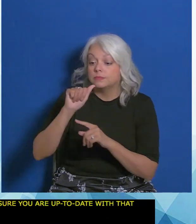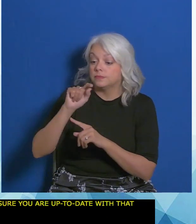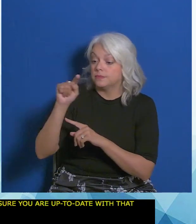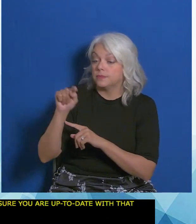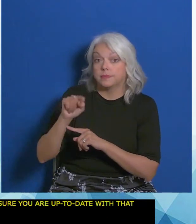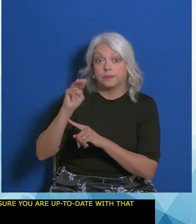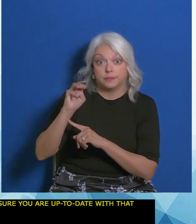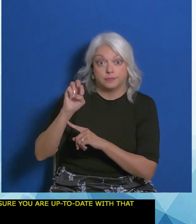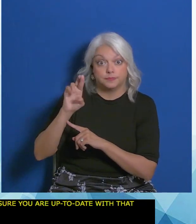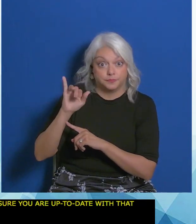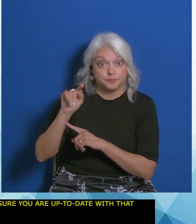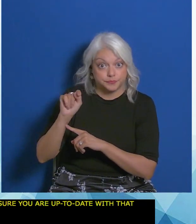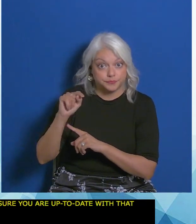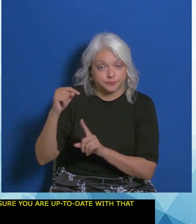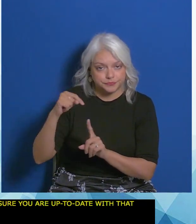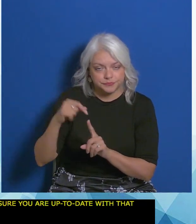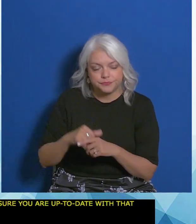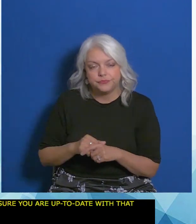merit,